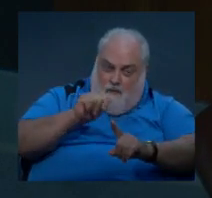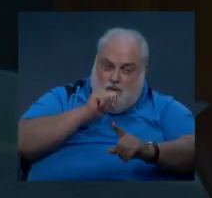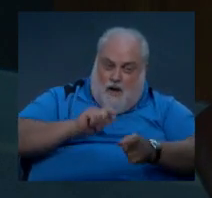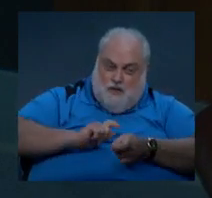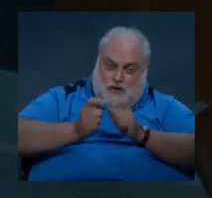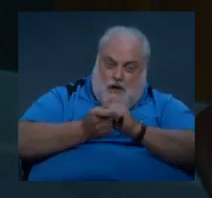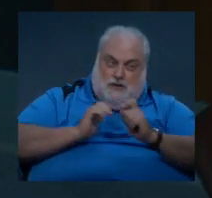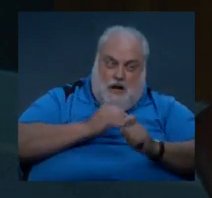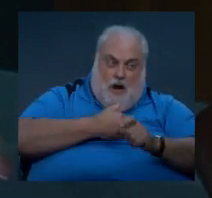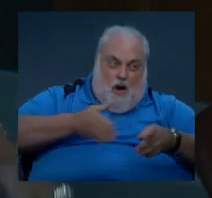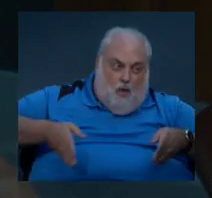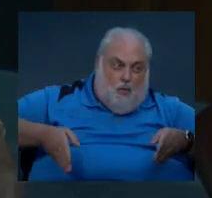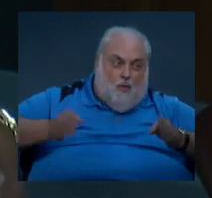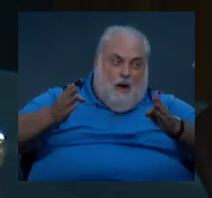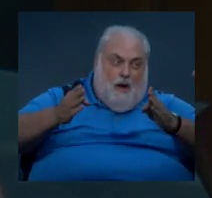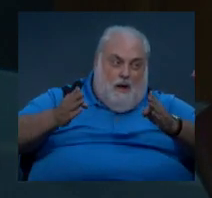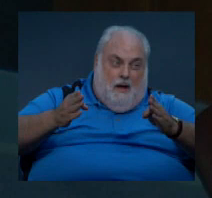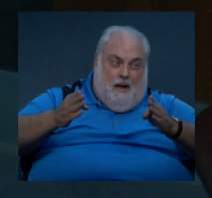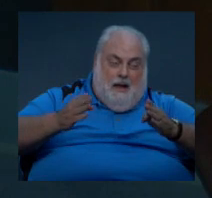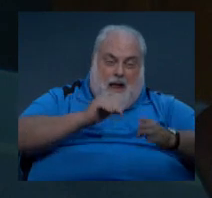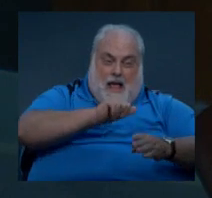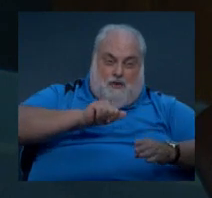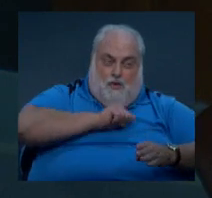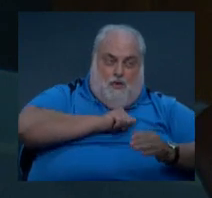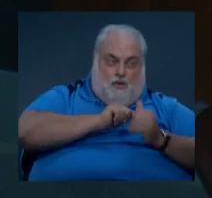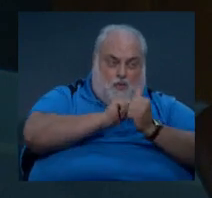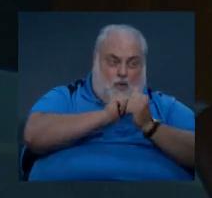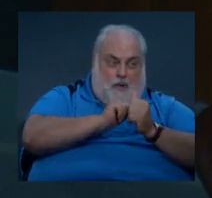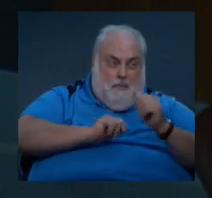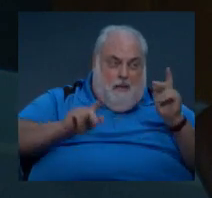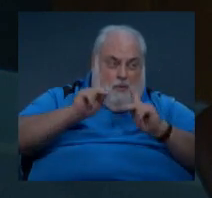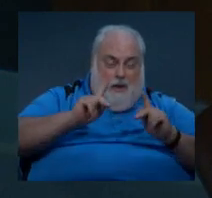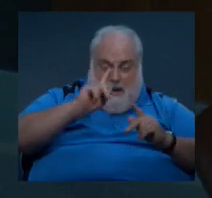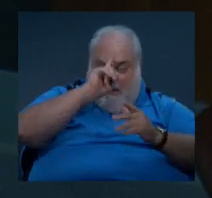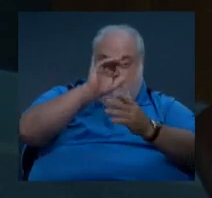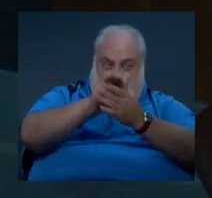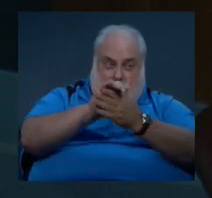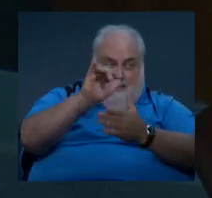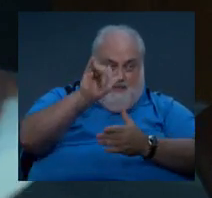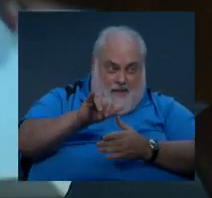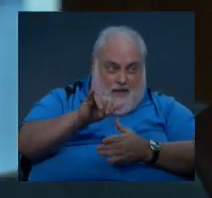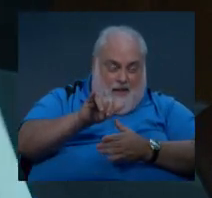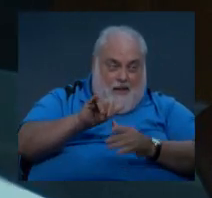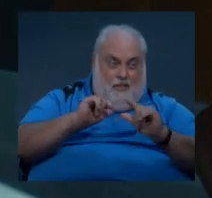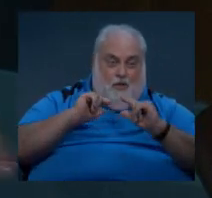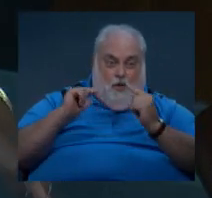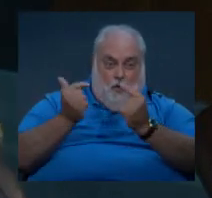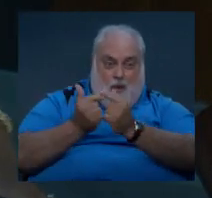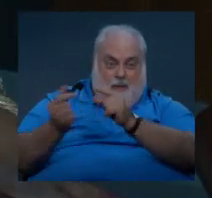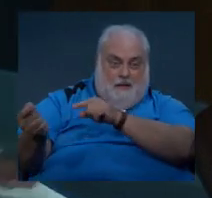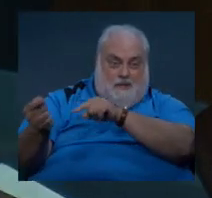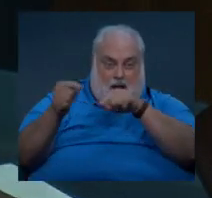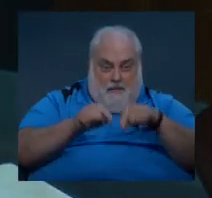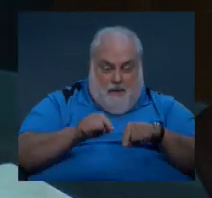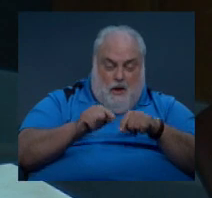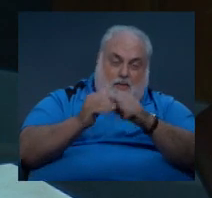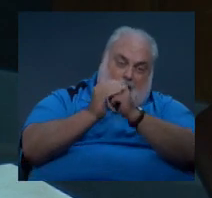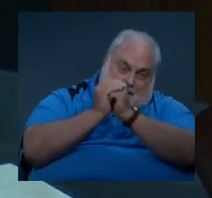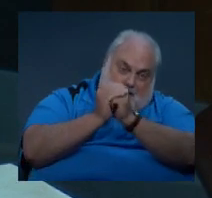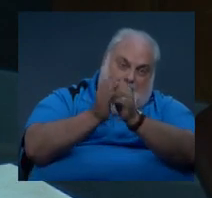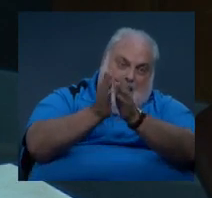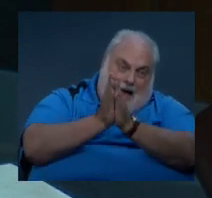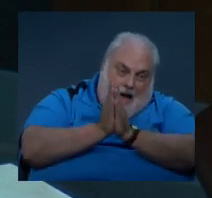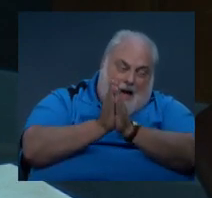change some of our ways and attitudes toward people. And I think that the group has come here. They have